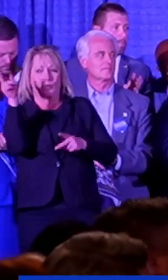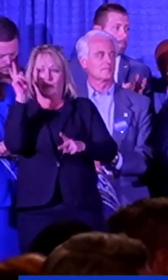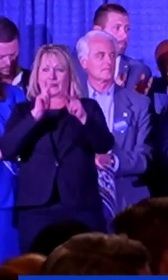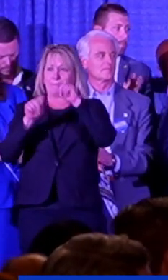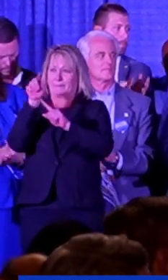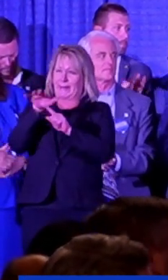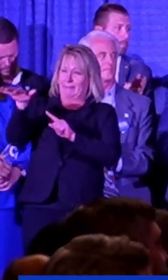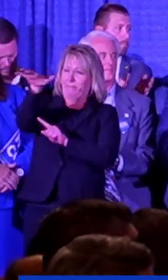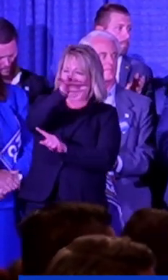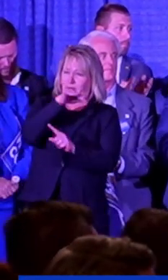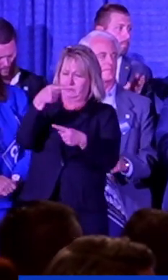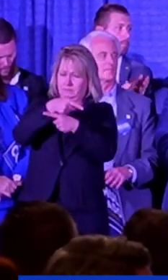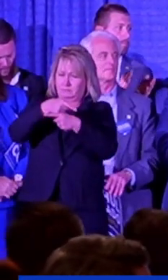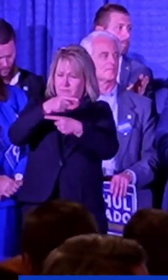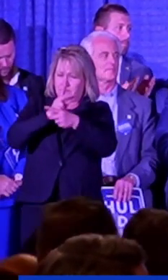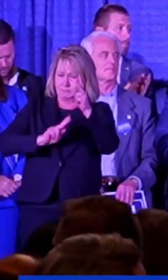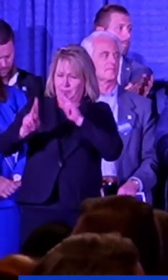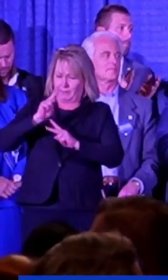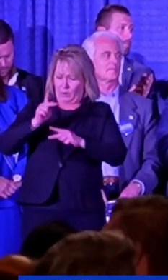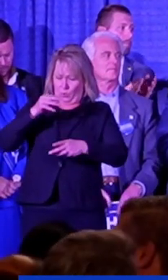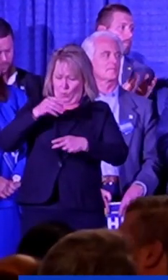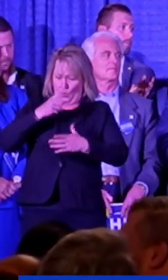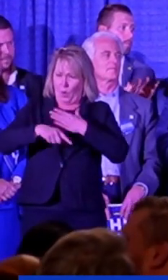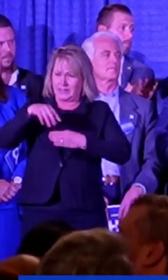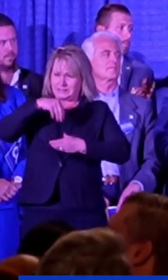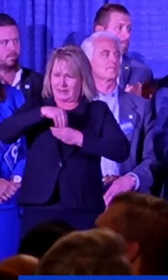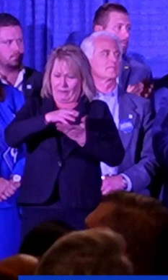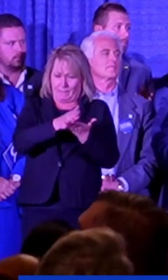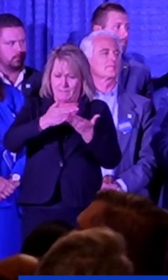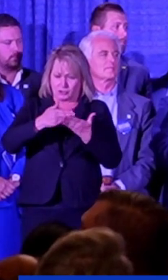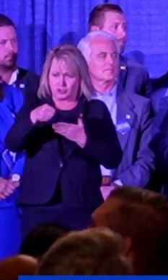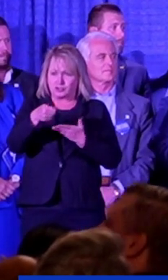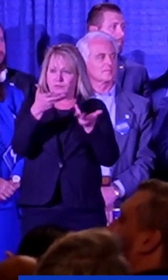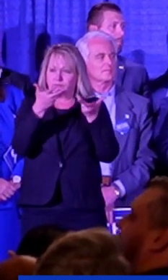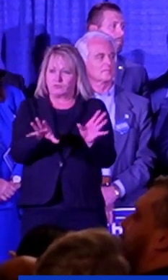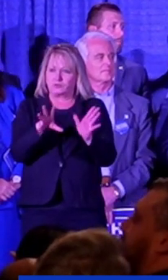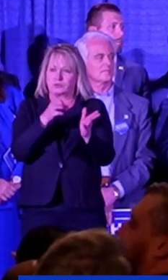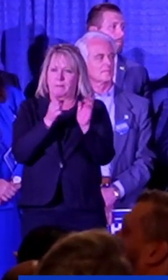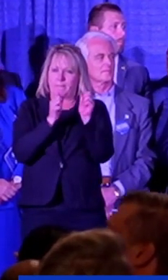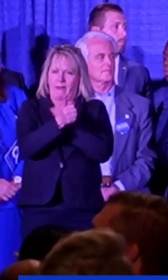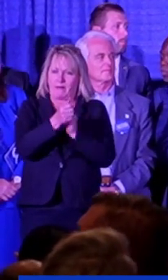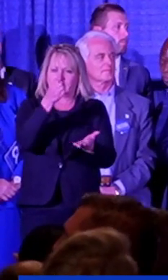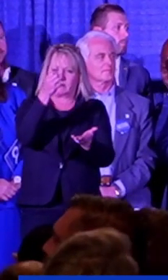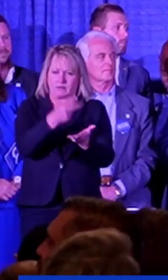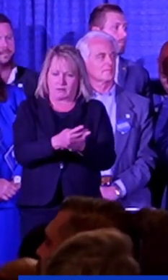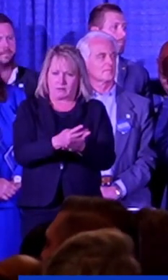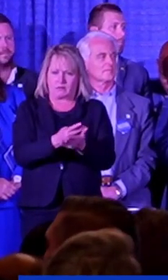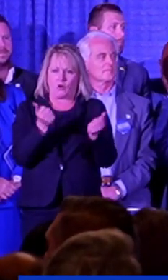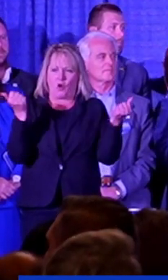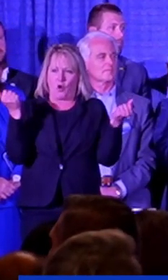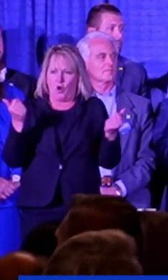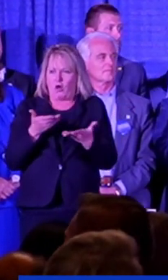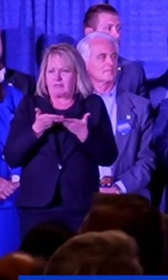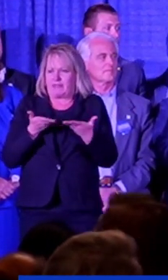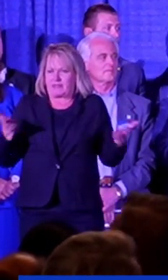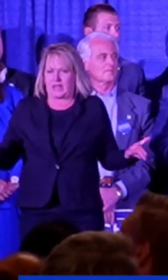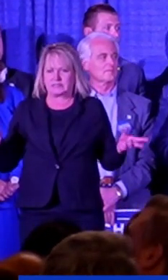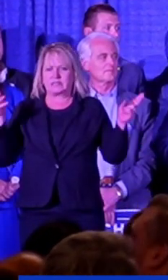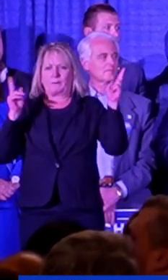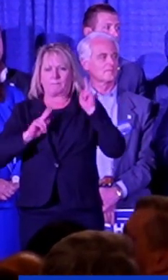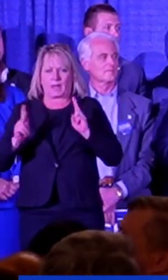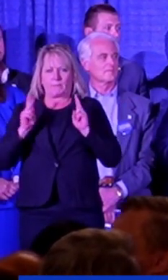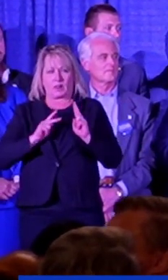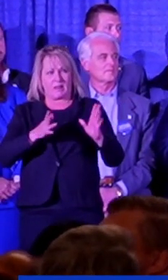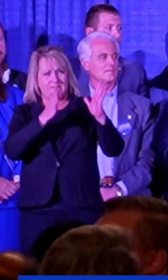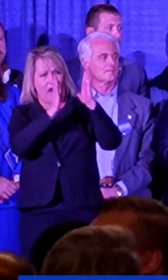people and what's in the budget that she passed. Has all the things that people